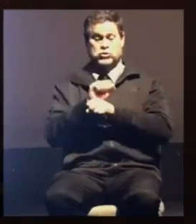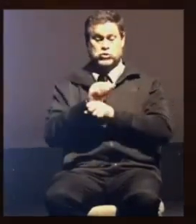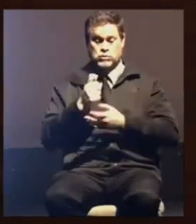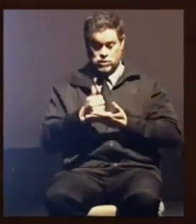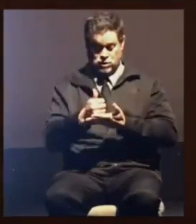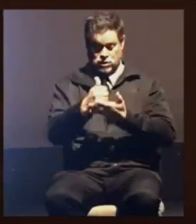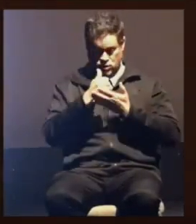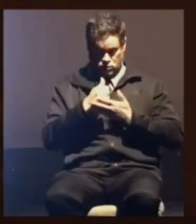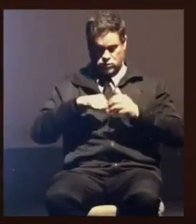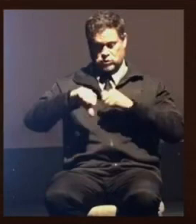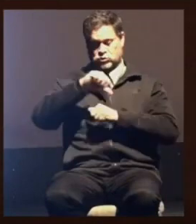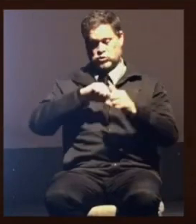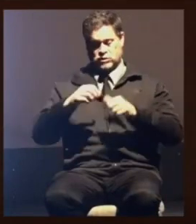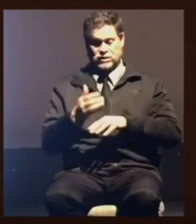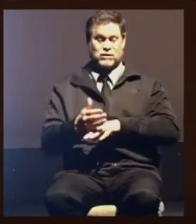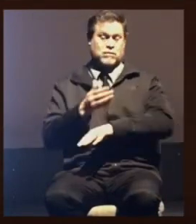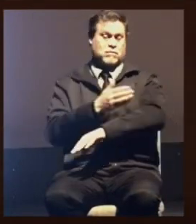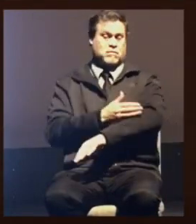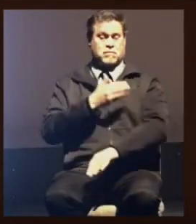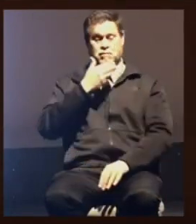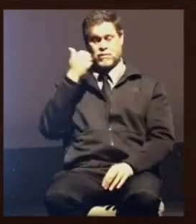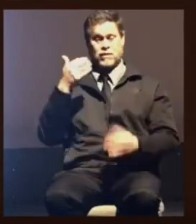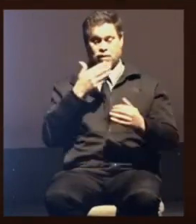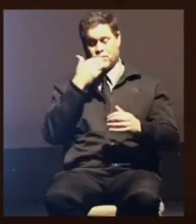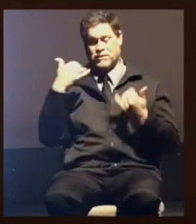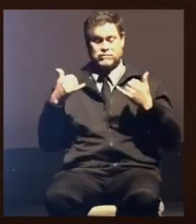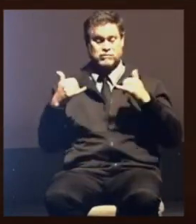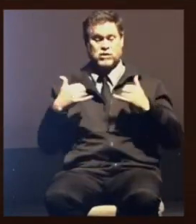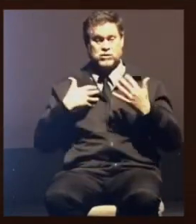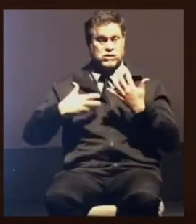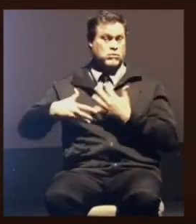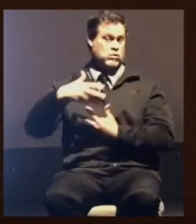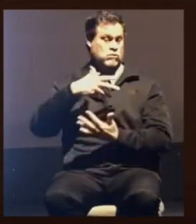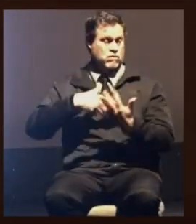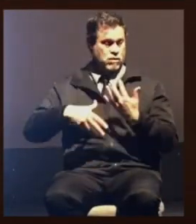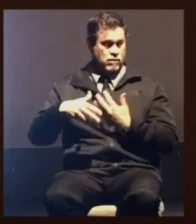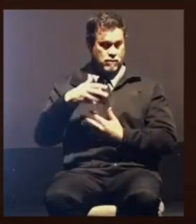other get better. And the best players I've been around,